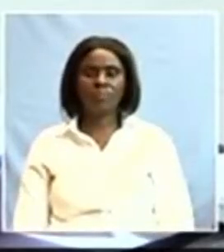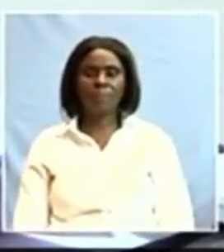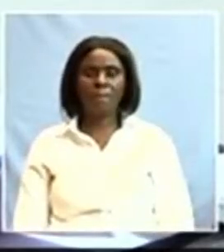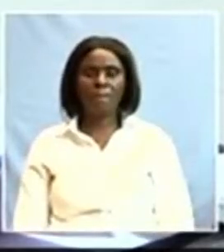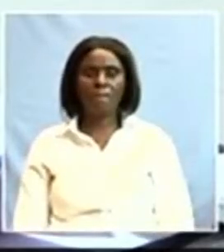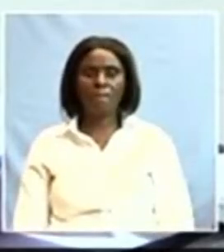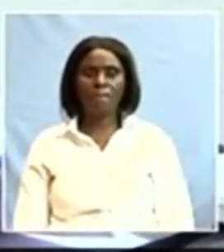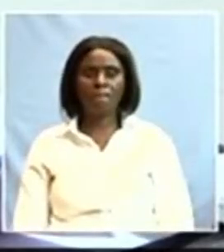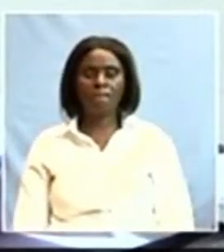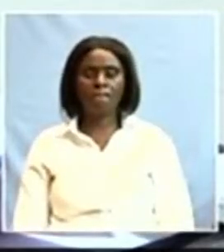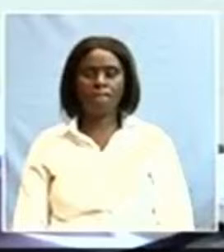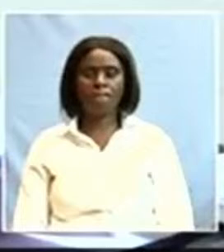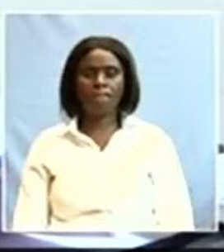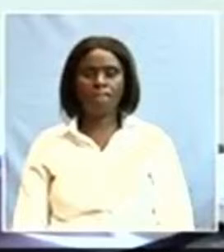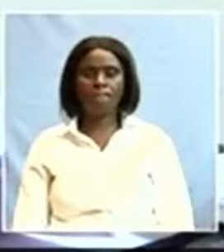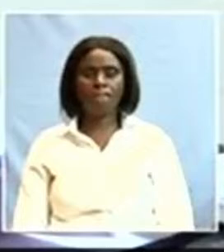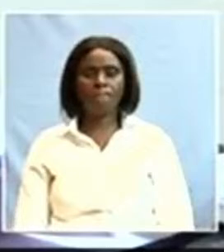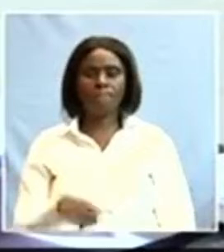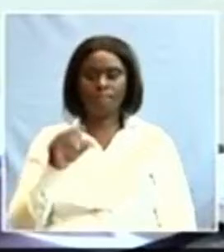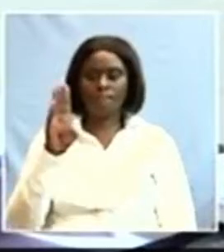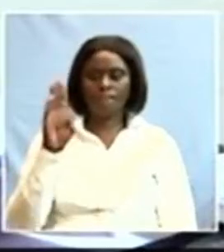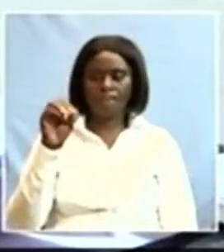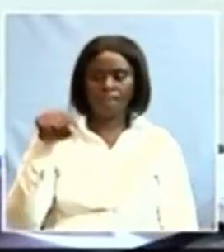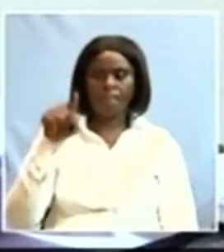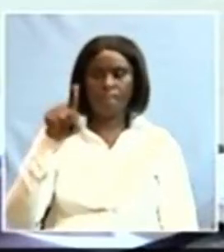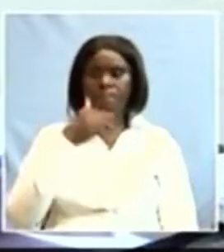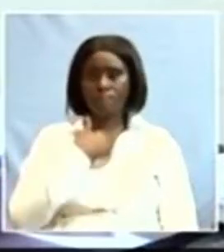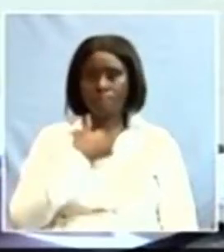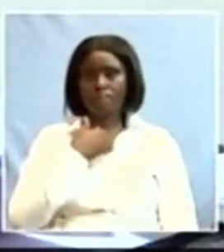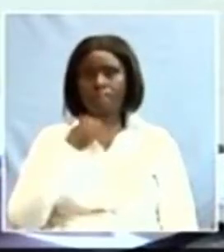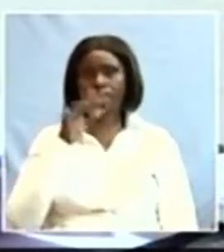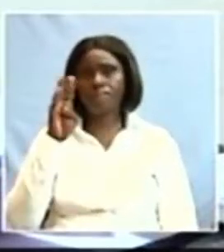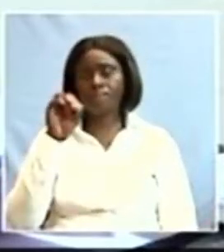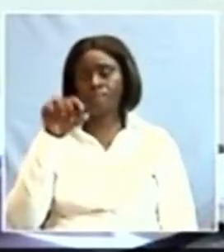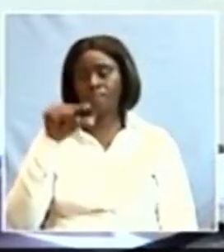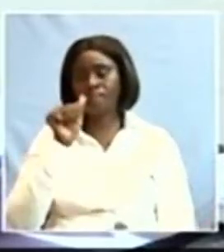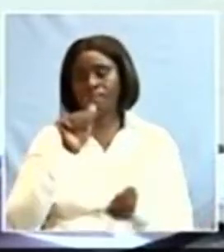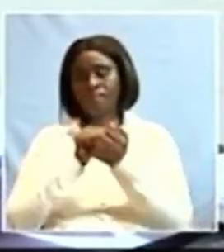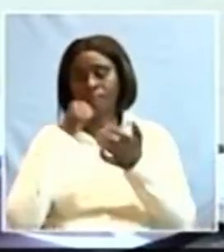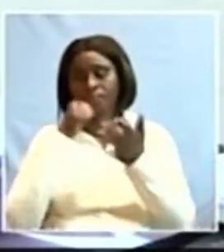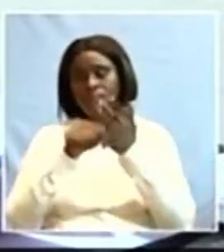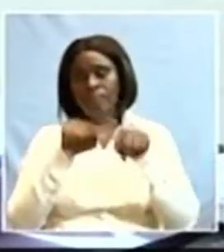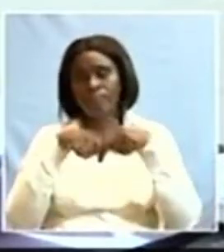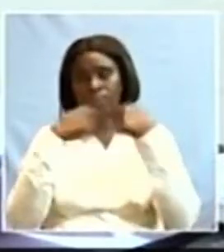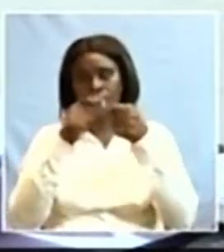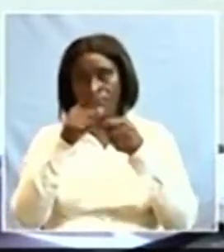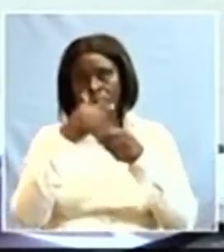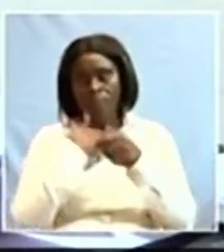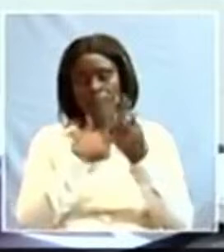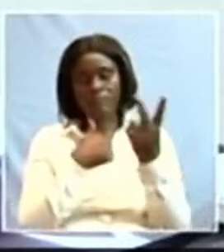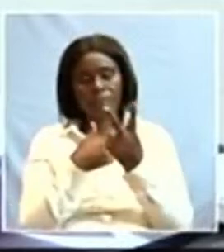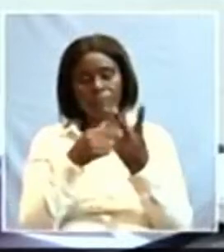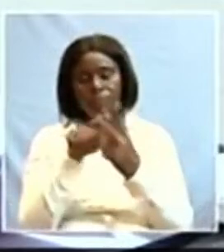So, To give us the BOQ, the BOQ, do you have it? the letter of offer. And the letter of offer.